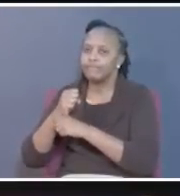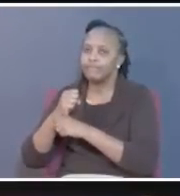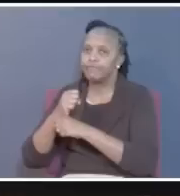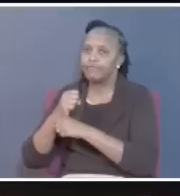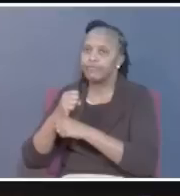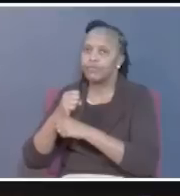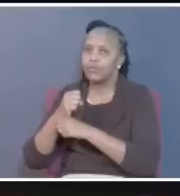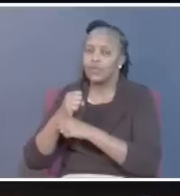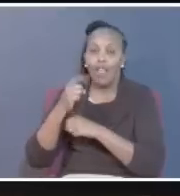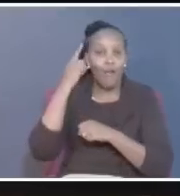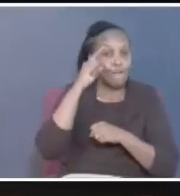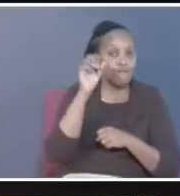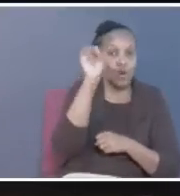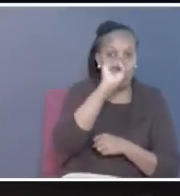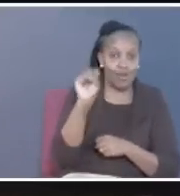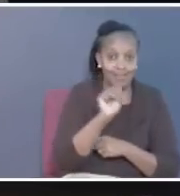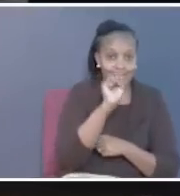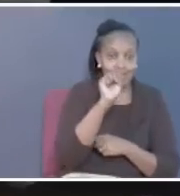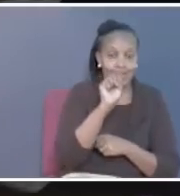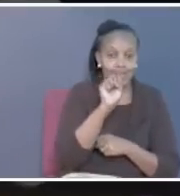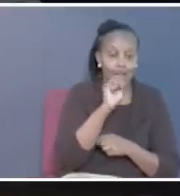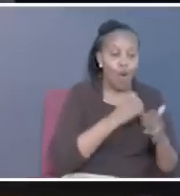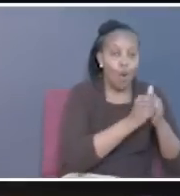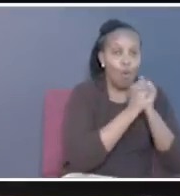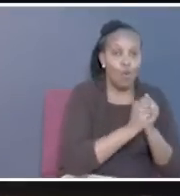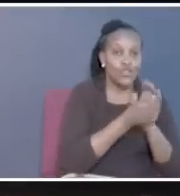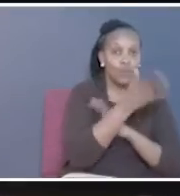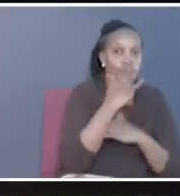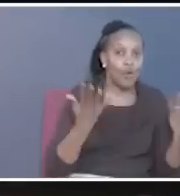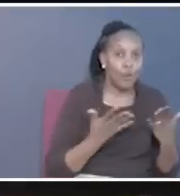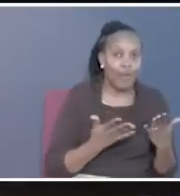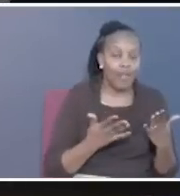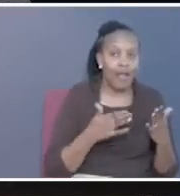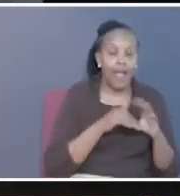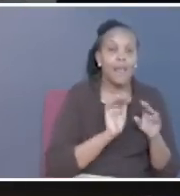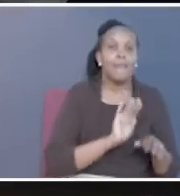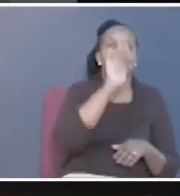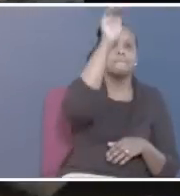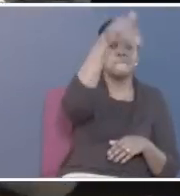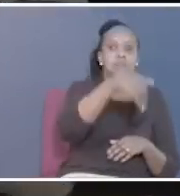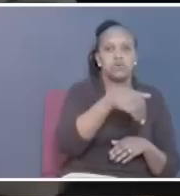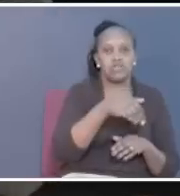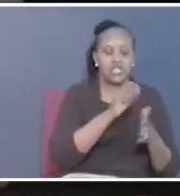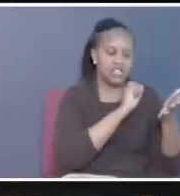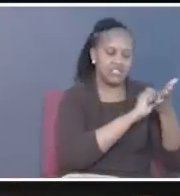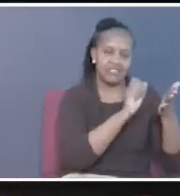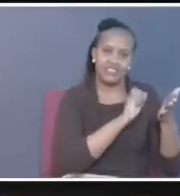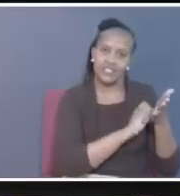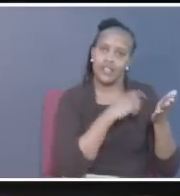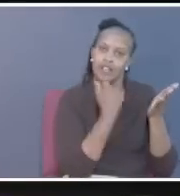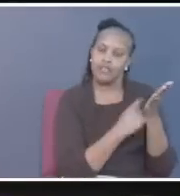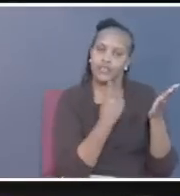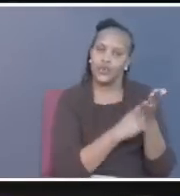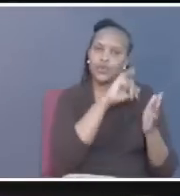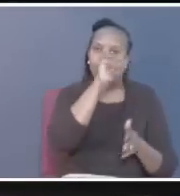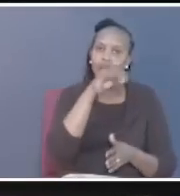Jerusalem. For the Samaritans, they worshipped God on Mount Gerizim, as recorded in the Gospel of John again,